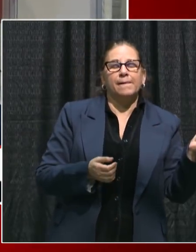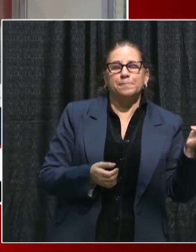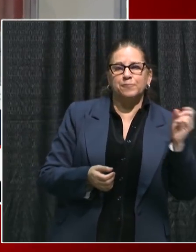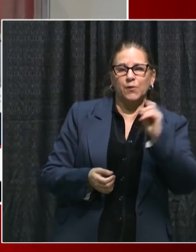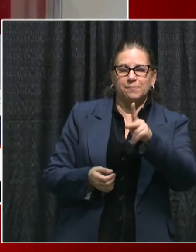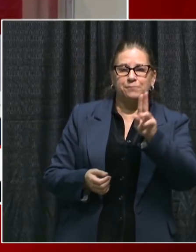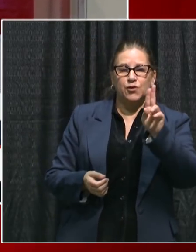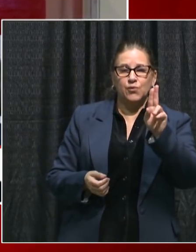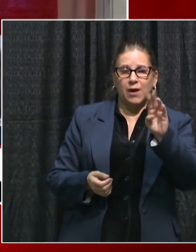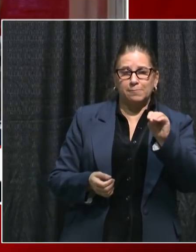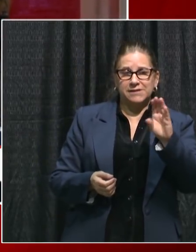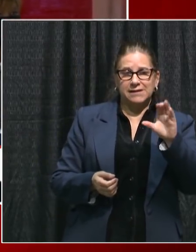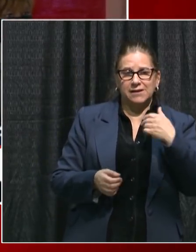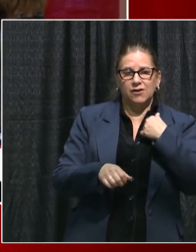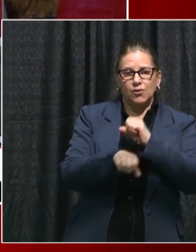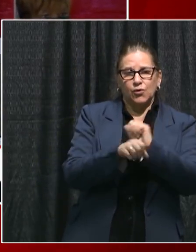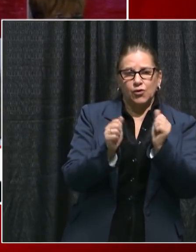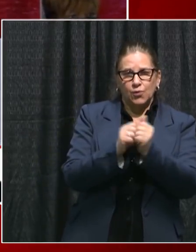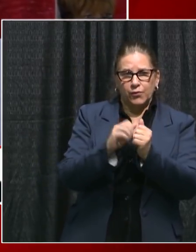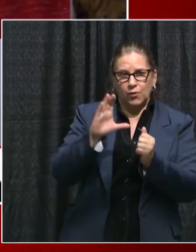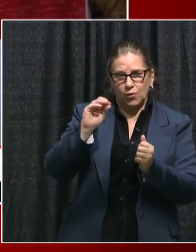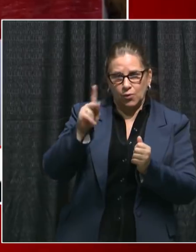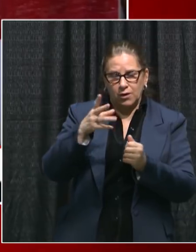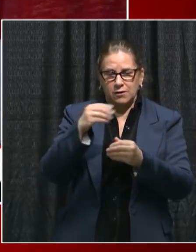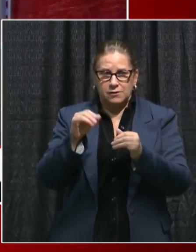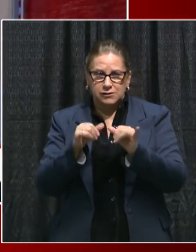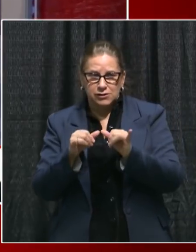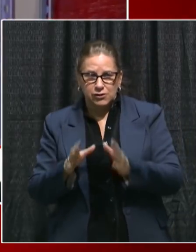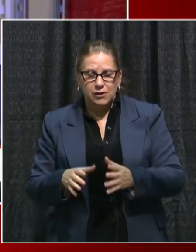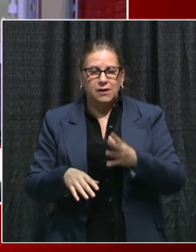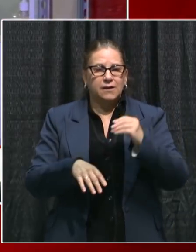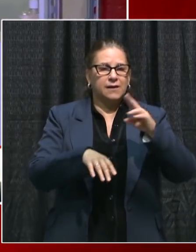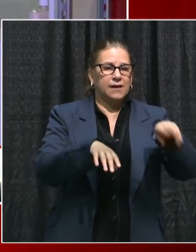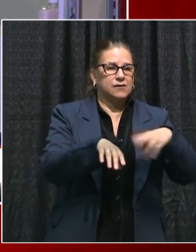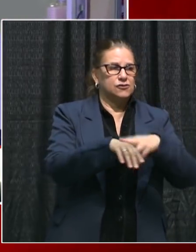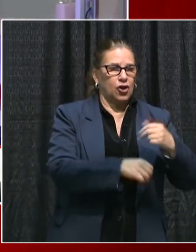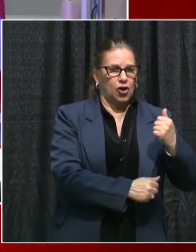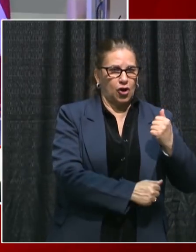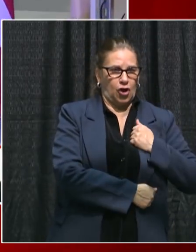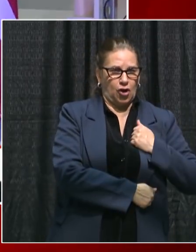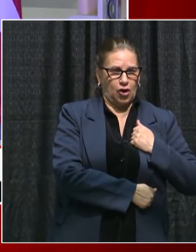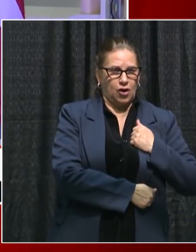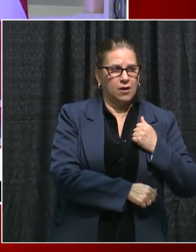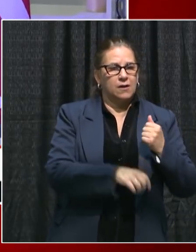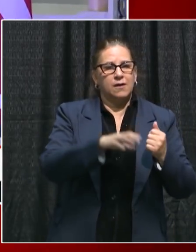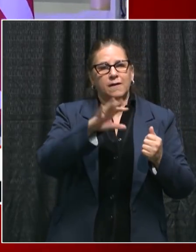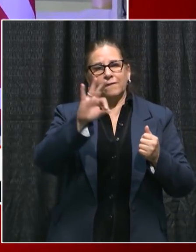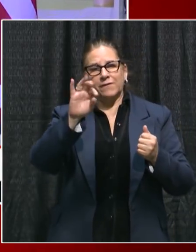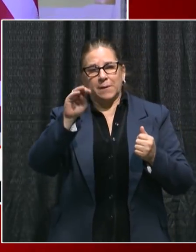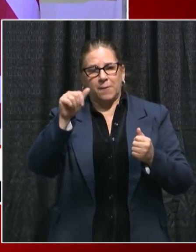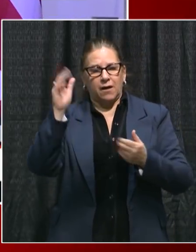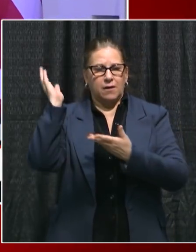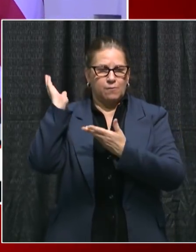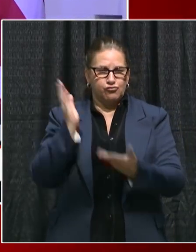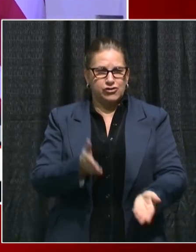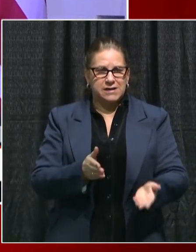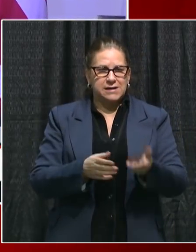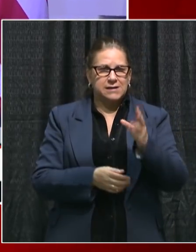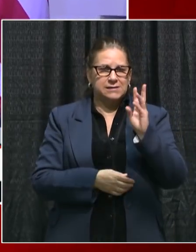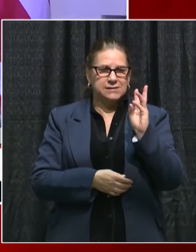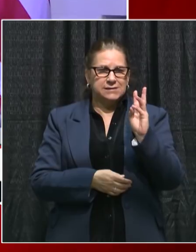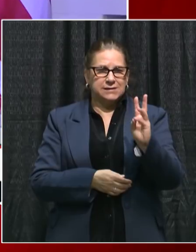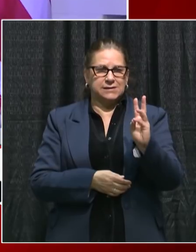Corps of Engineers, our National Guard, and FEMA to bring in 6 pods, which is a pilot project for